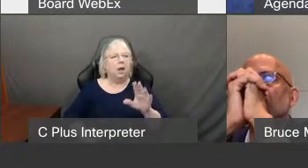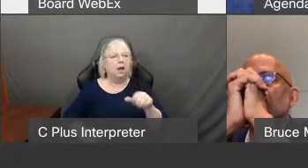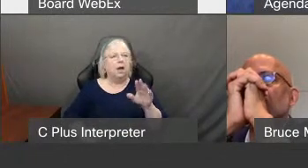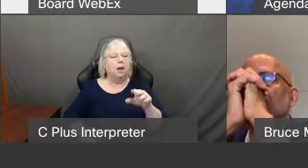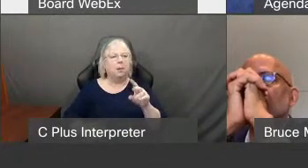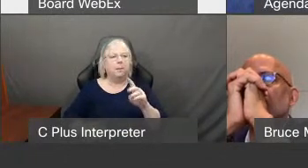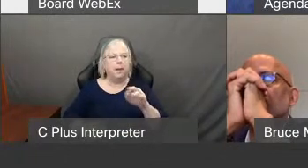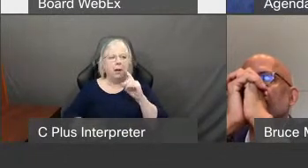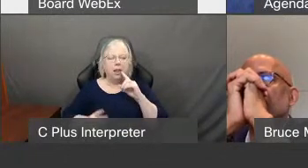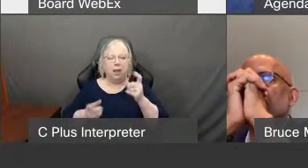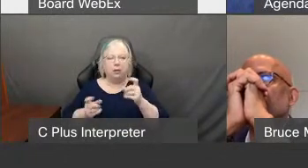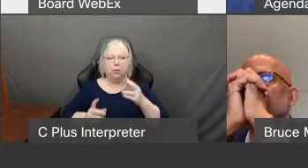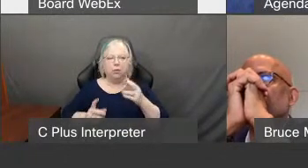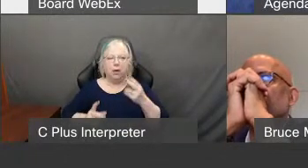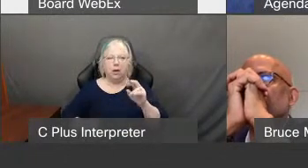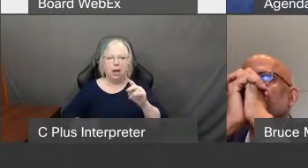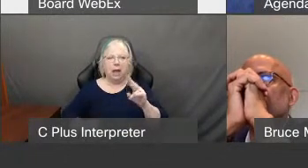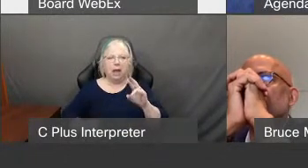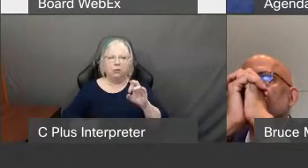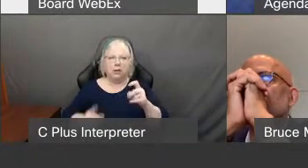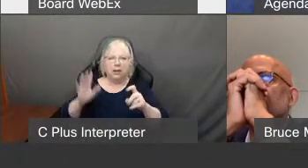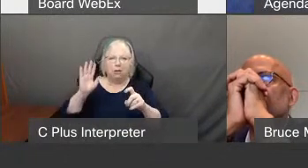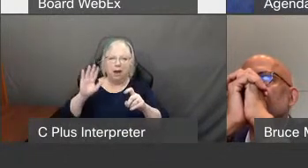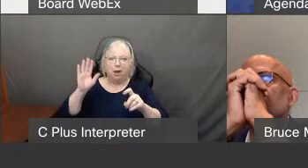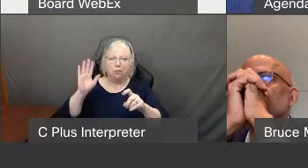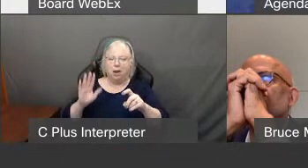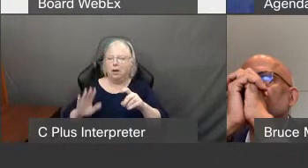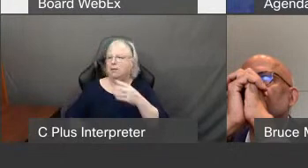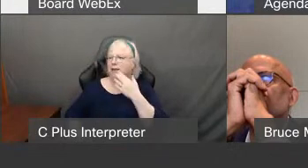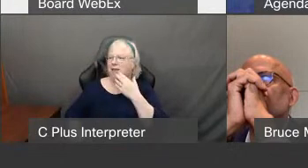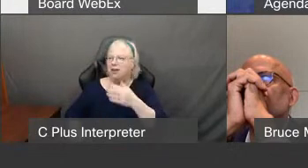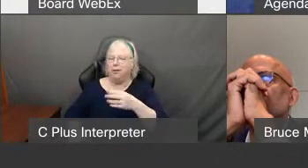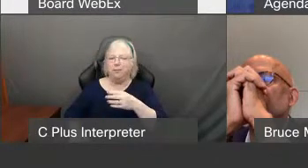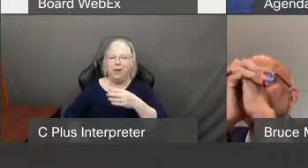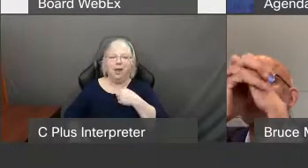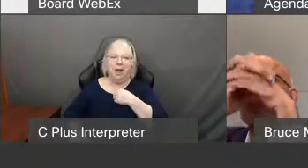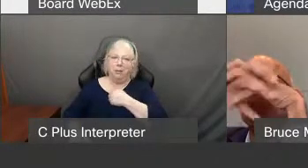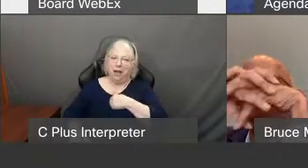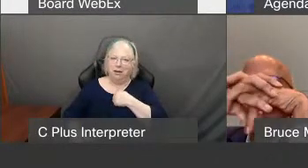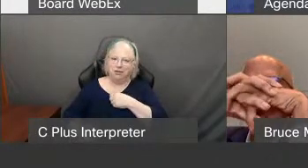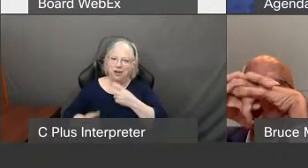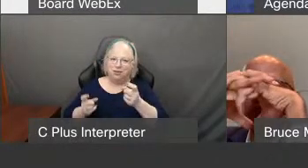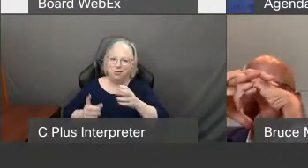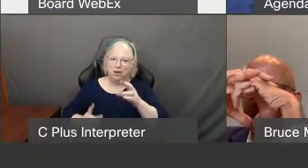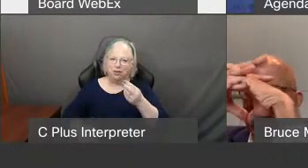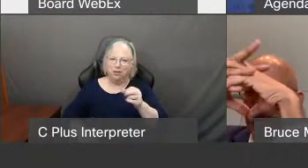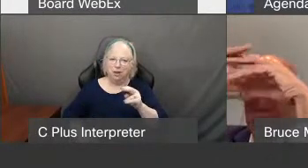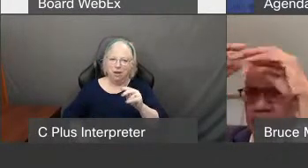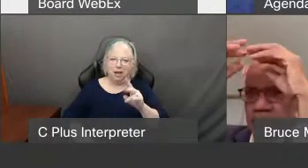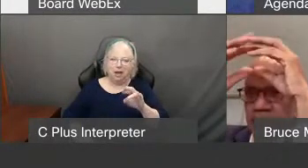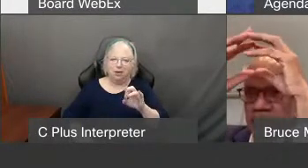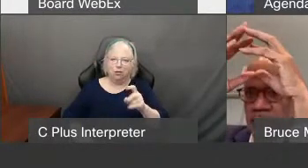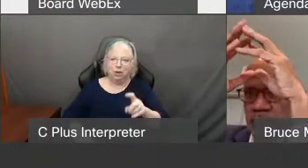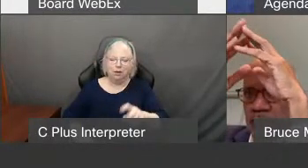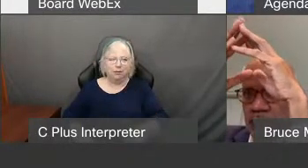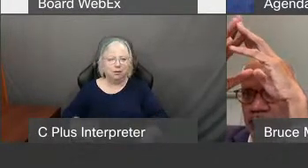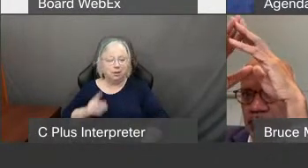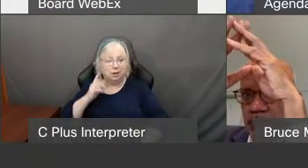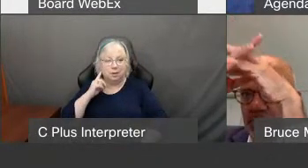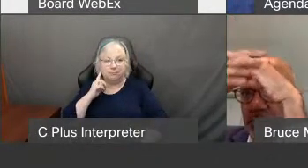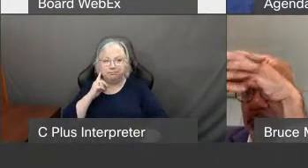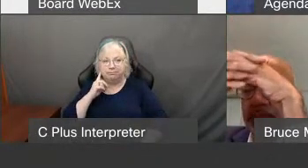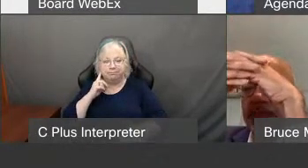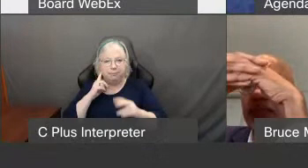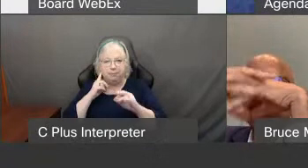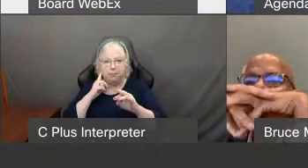Mayor, I think Director Hendricks had a hand raised before me. Thank you. I apologize, Director Hendricks. On mute. You're on mute,